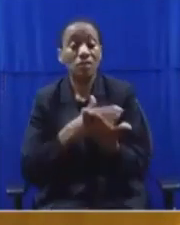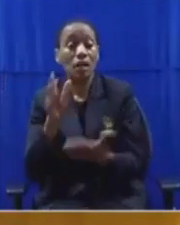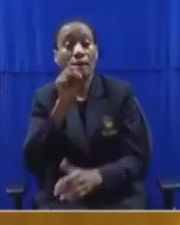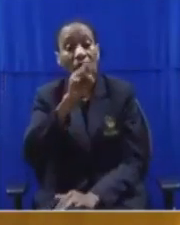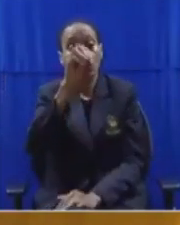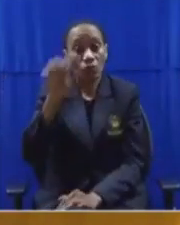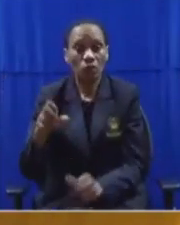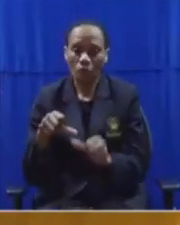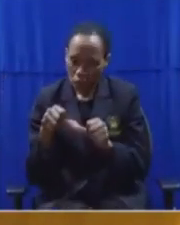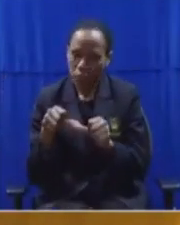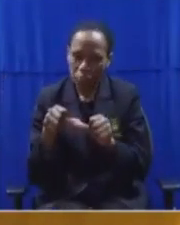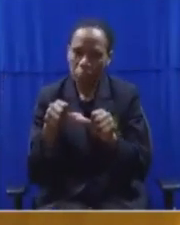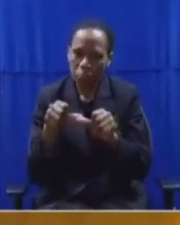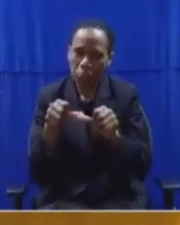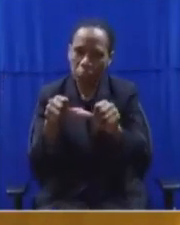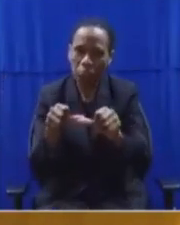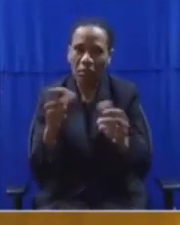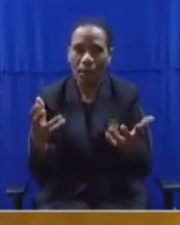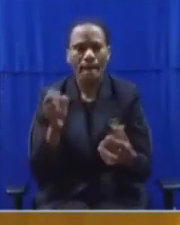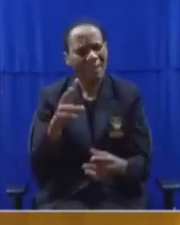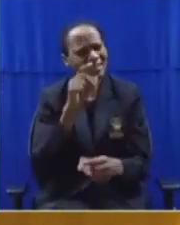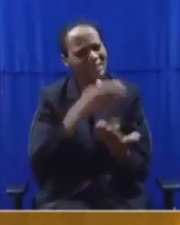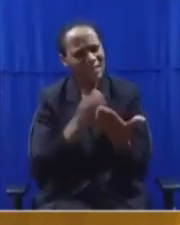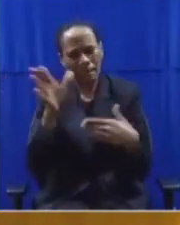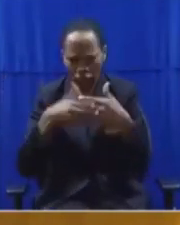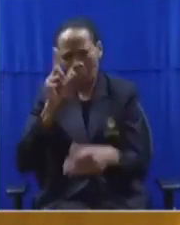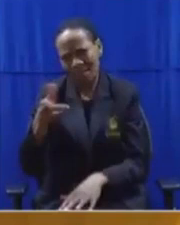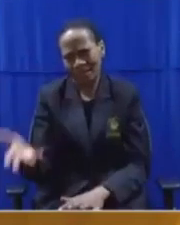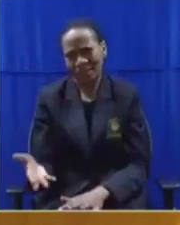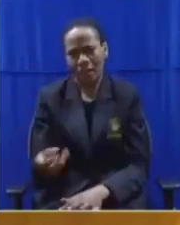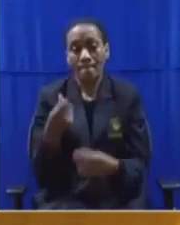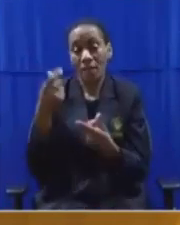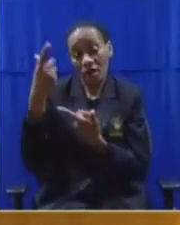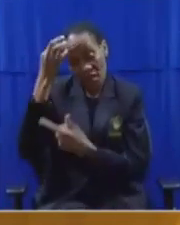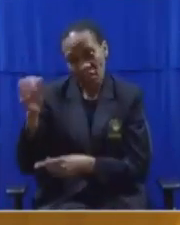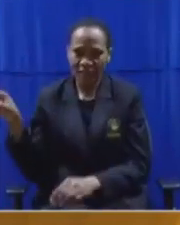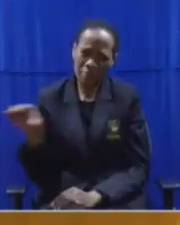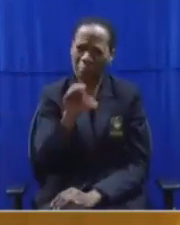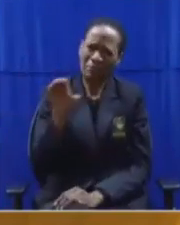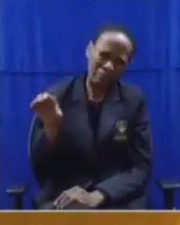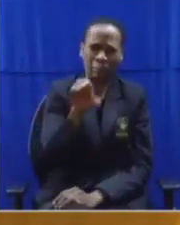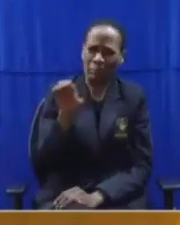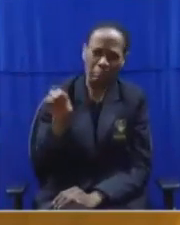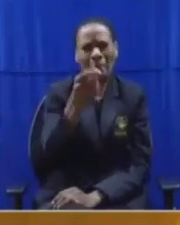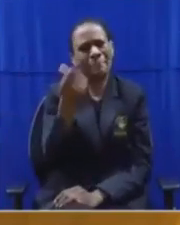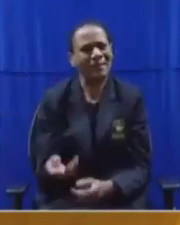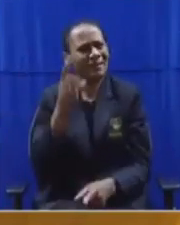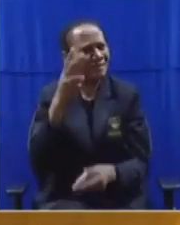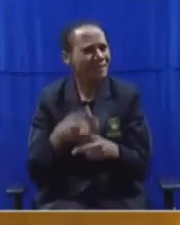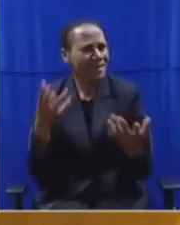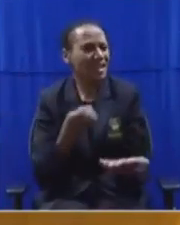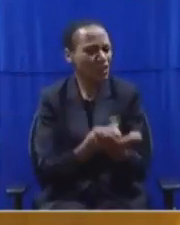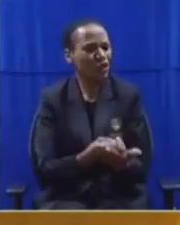also duplicate functions and should simply not exist. They are sucking money from the fiscus and pose a great threat to the South